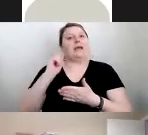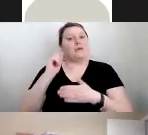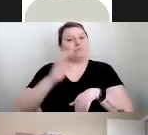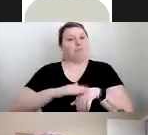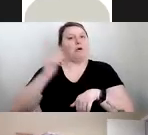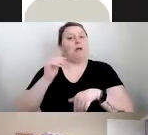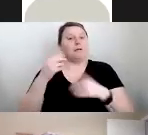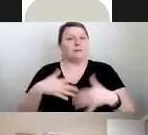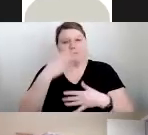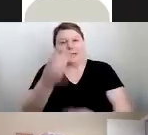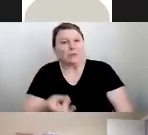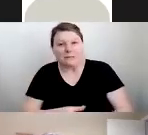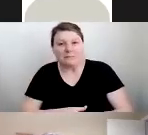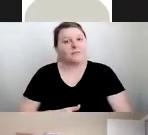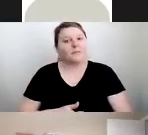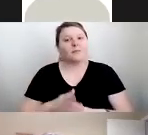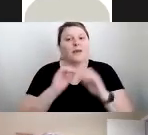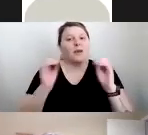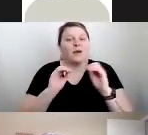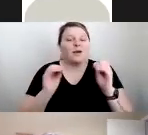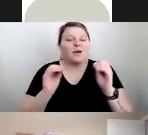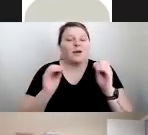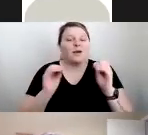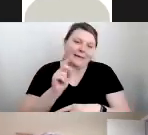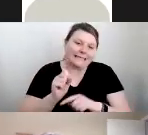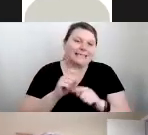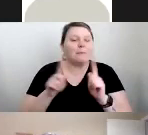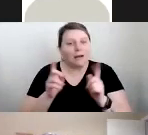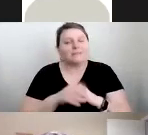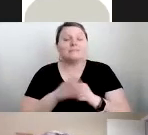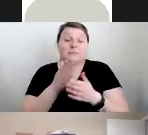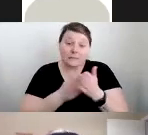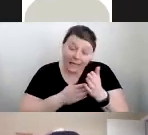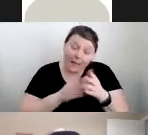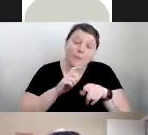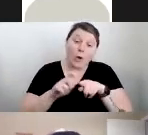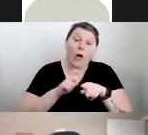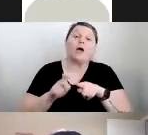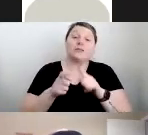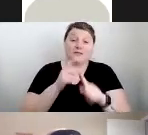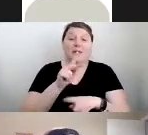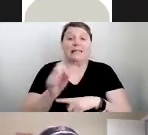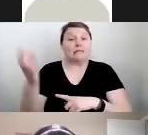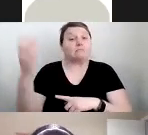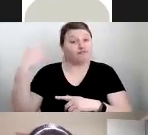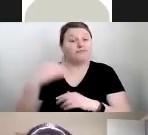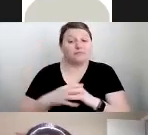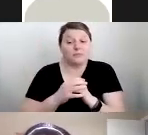very interesting. I didn't get any calls from Kansas last week, but I definitely have gotten calls from Kansas in the past.